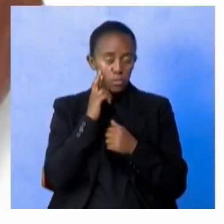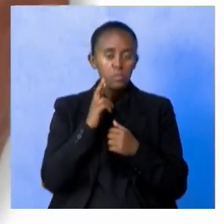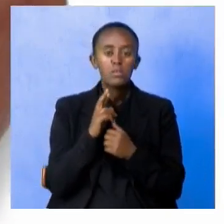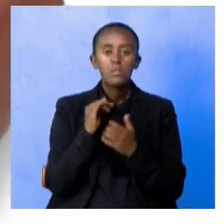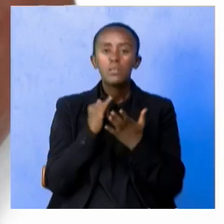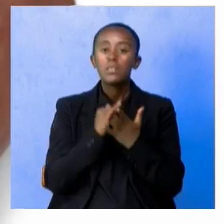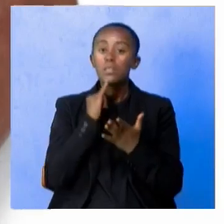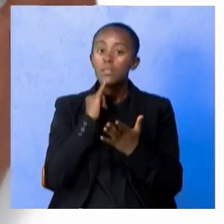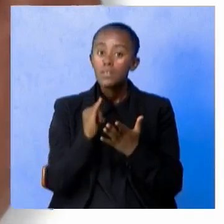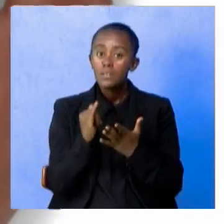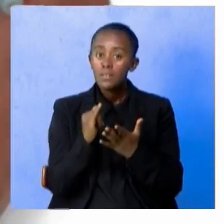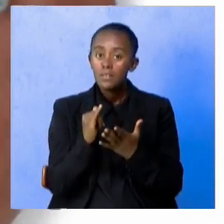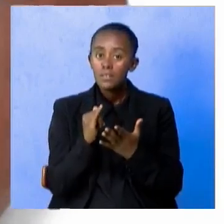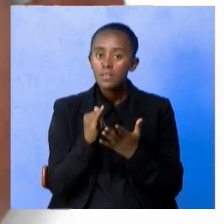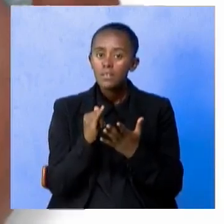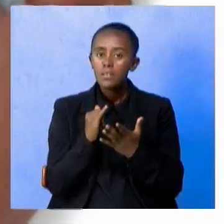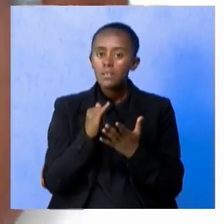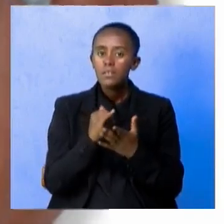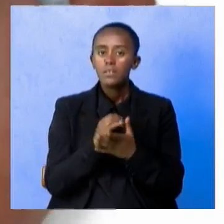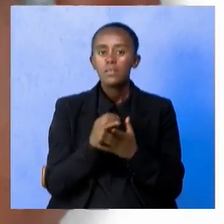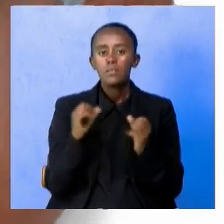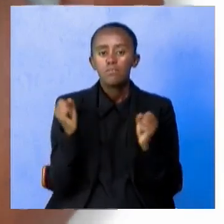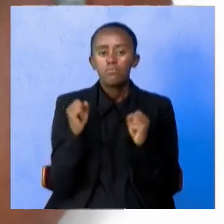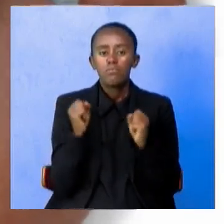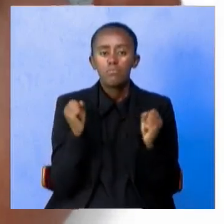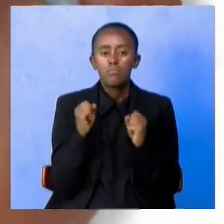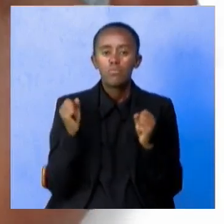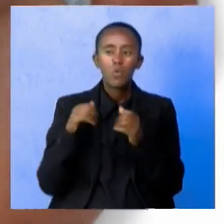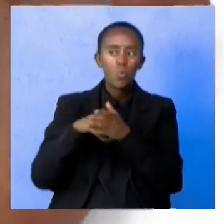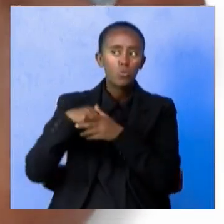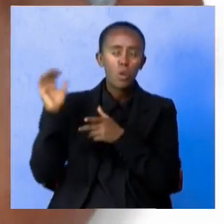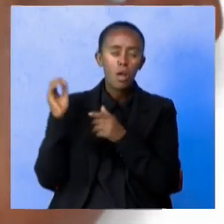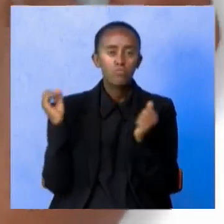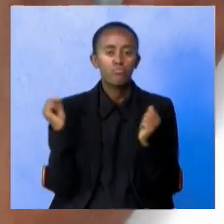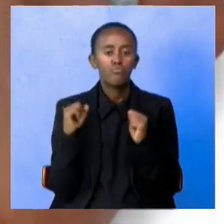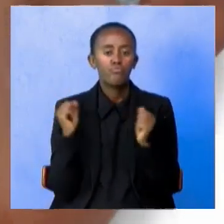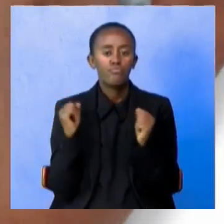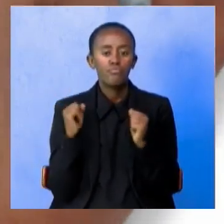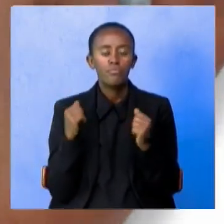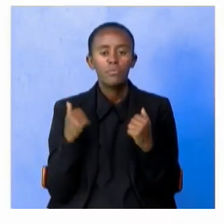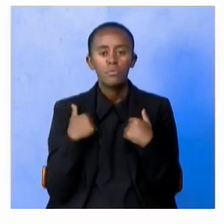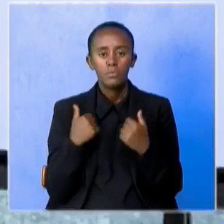it is cold outside.